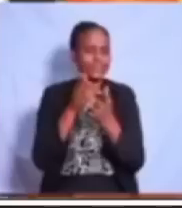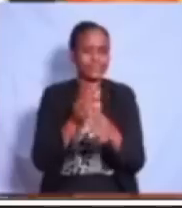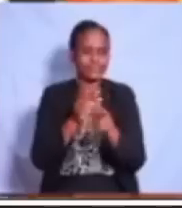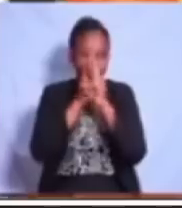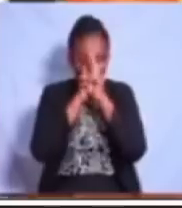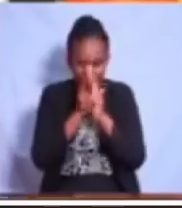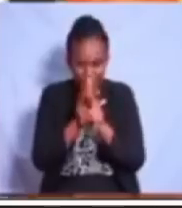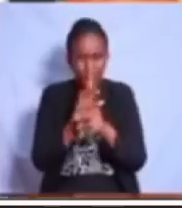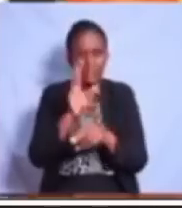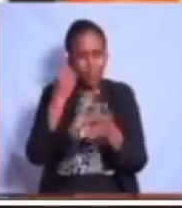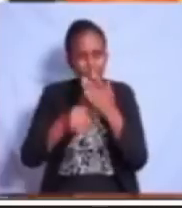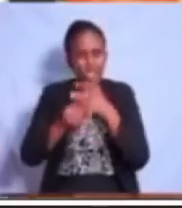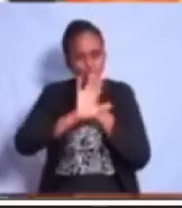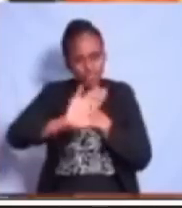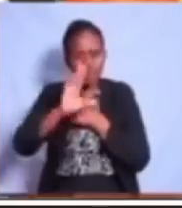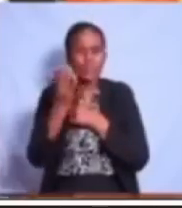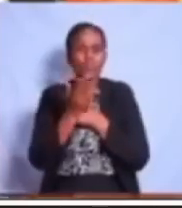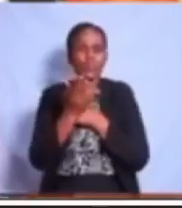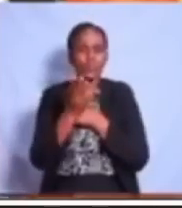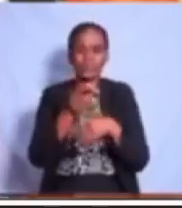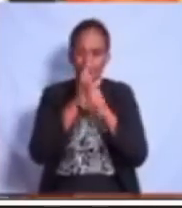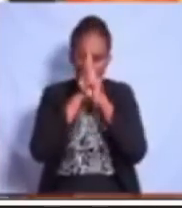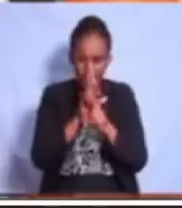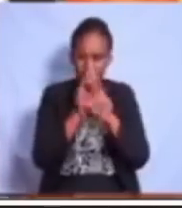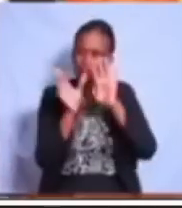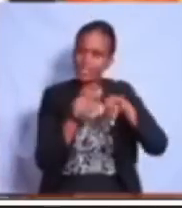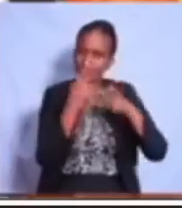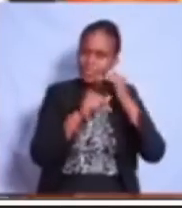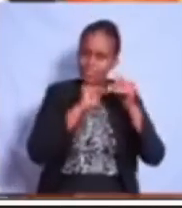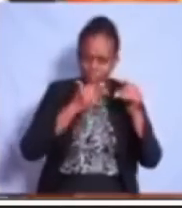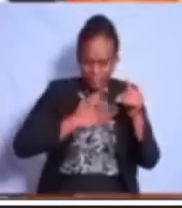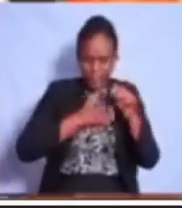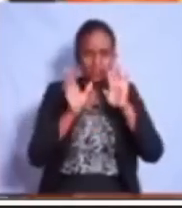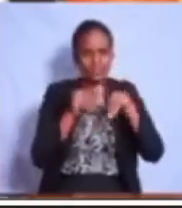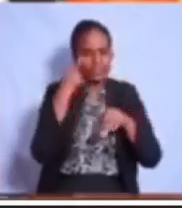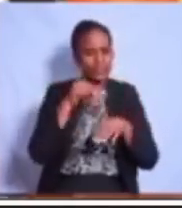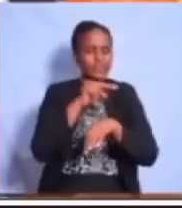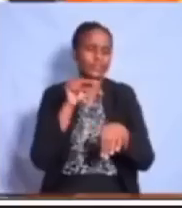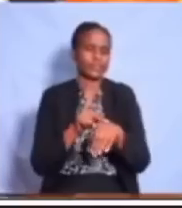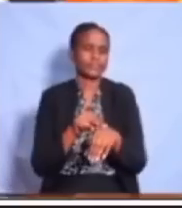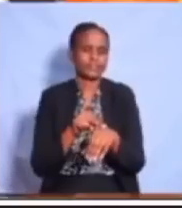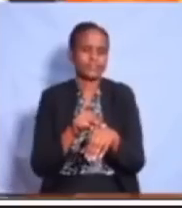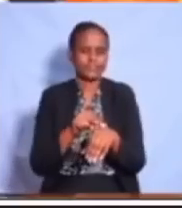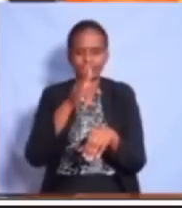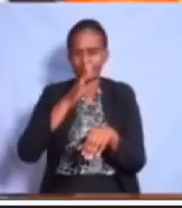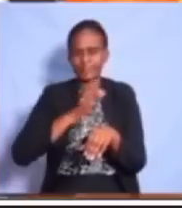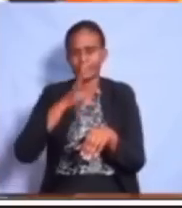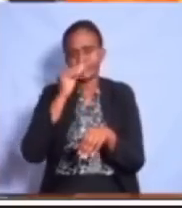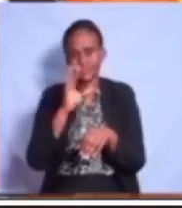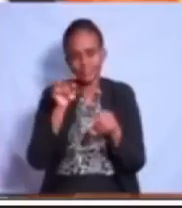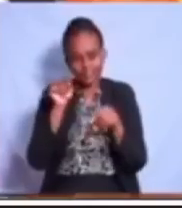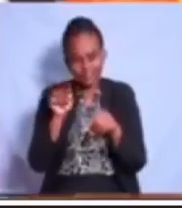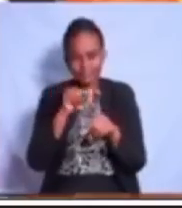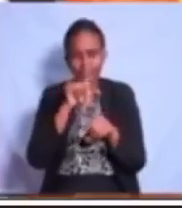Respect what is not yours. Take what's yours, leave what's not yours for the nation. Madam Speaker, this is